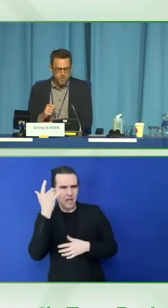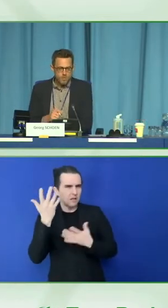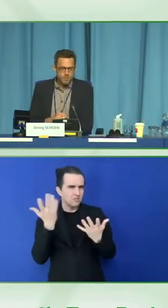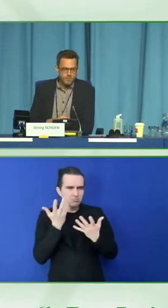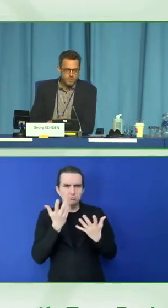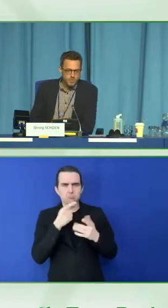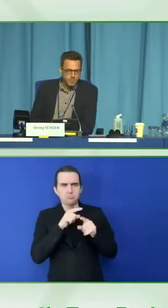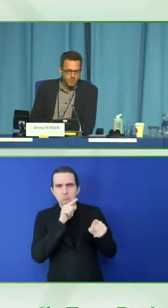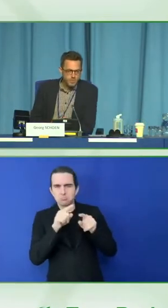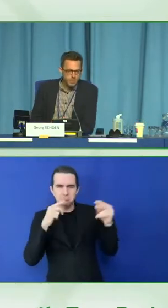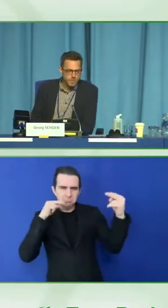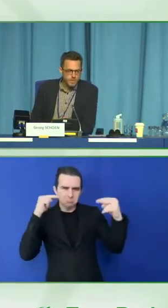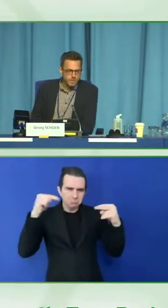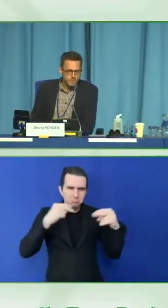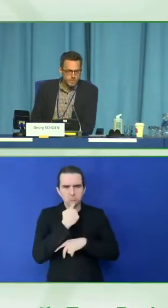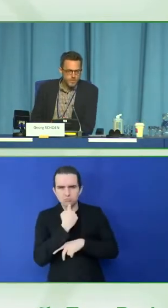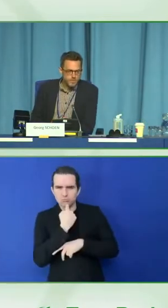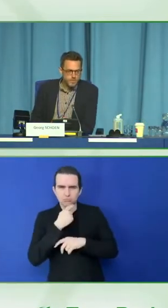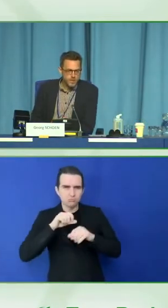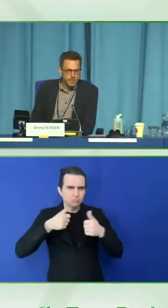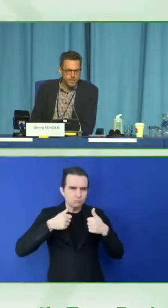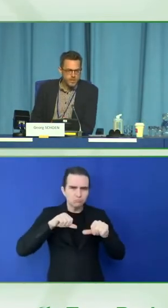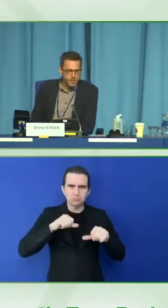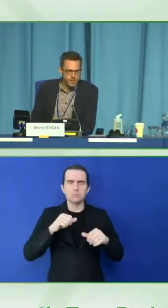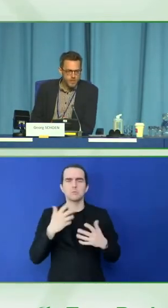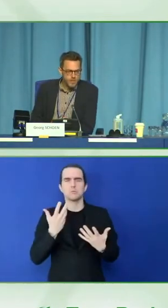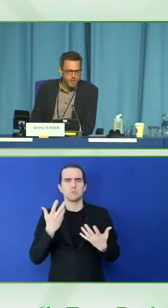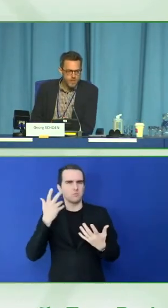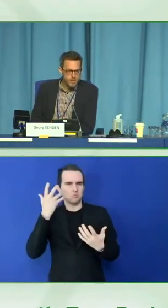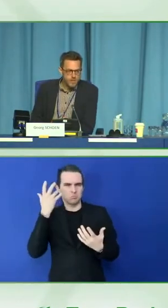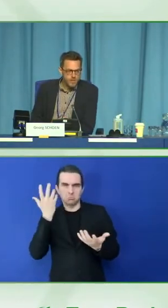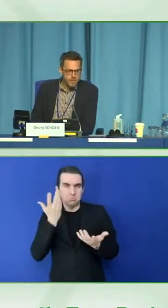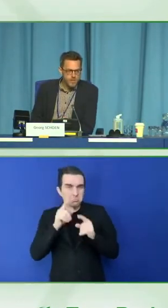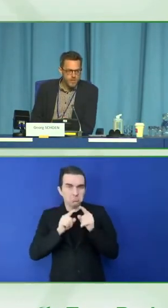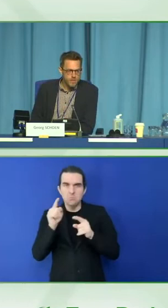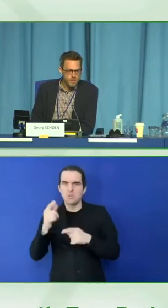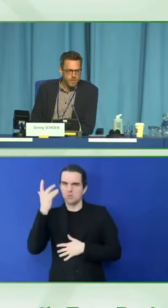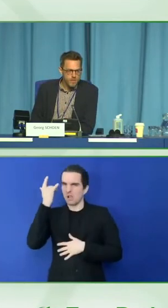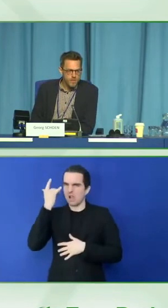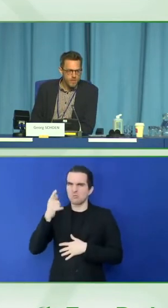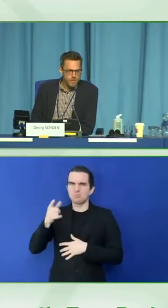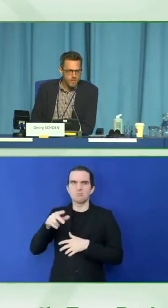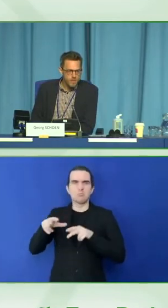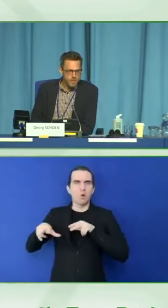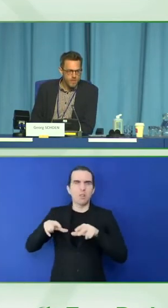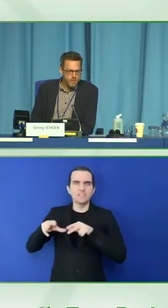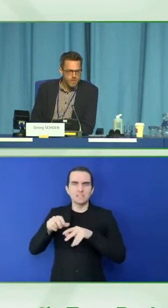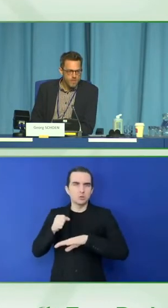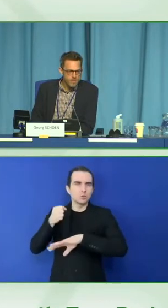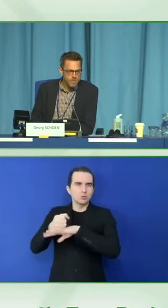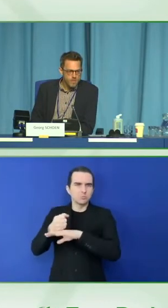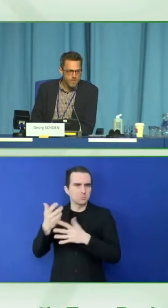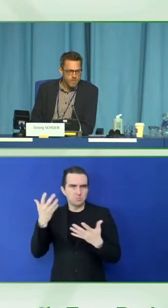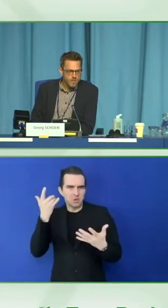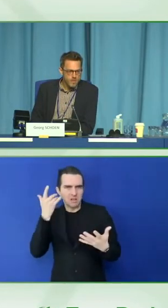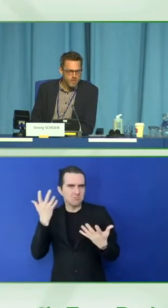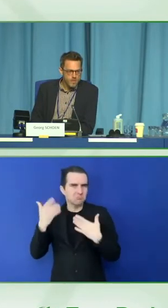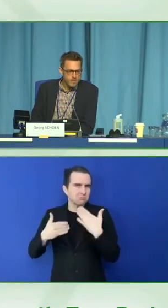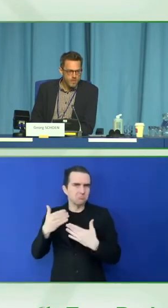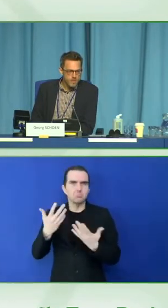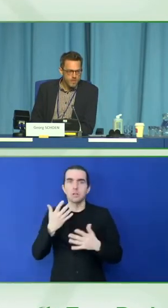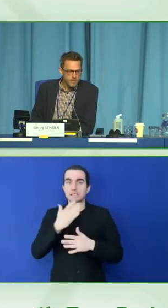service. The second one that we've encountered is the whole affordability and versus,